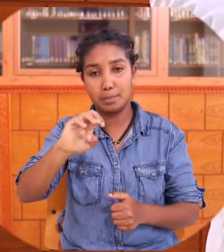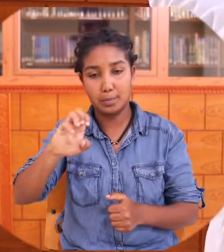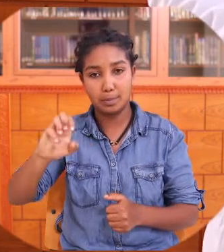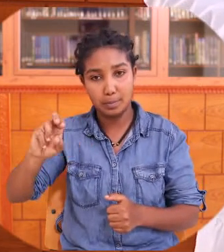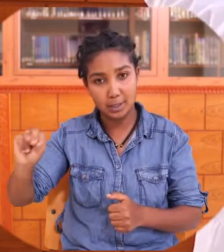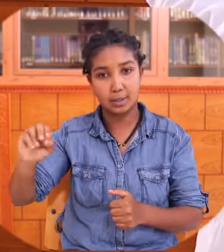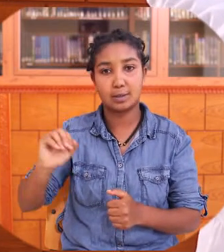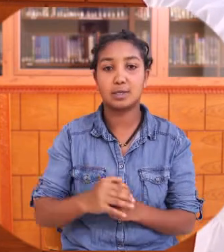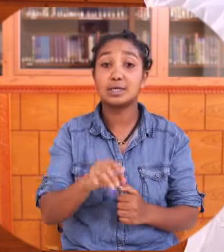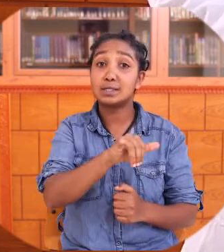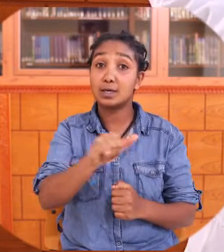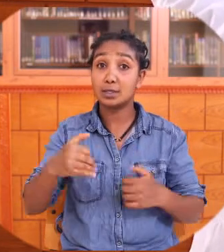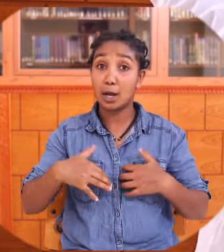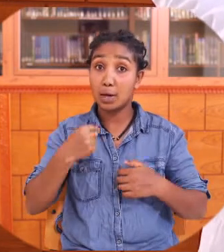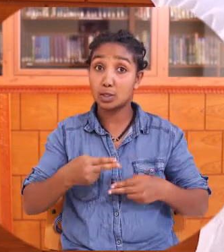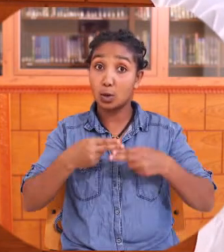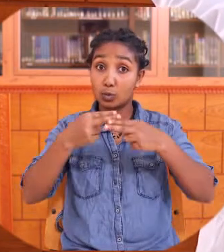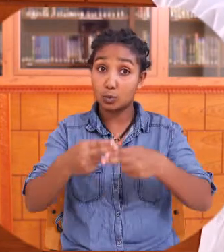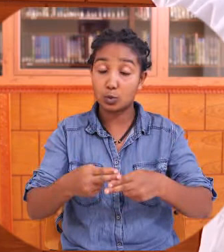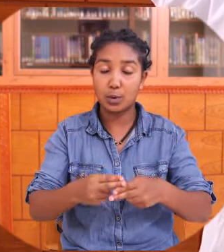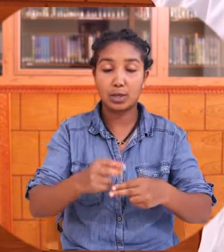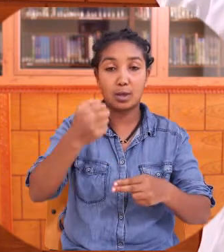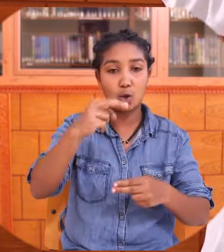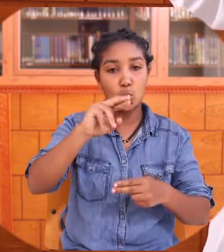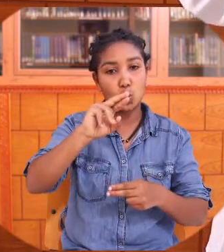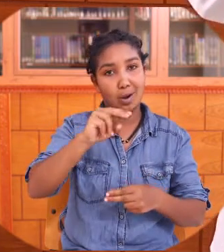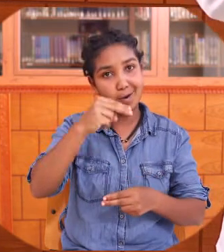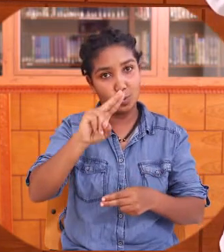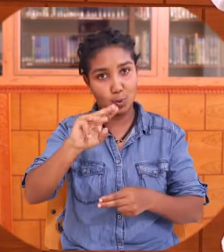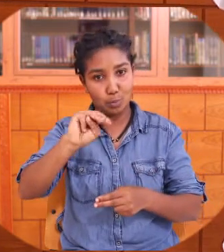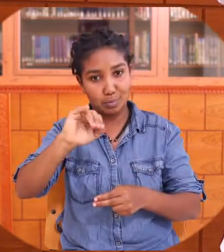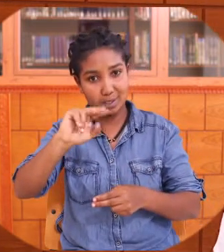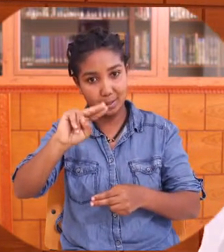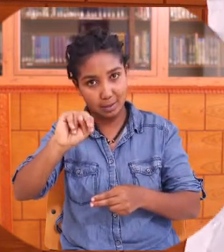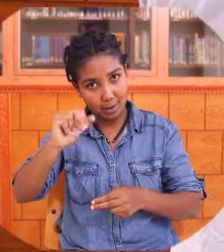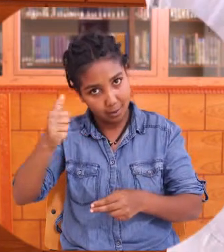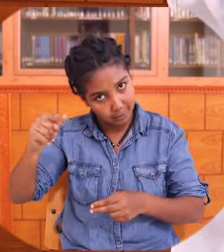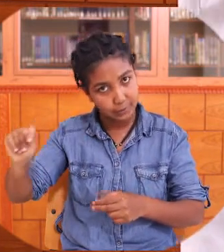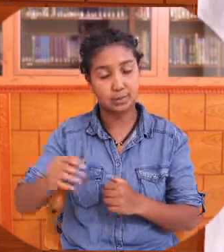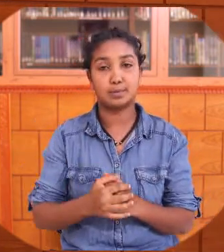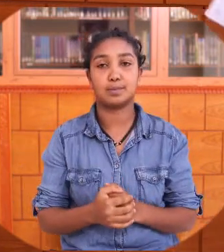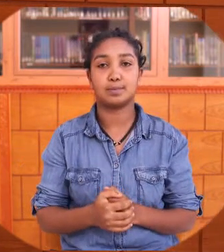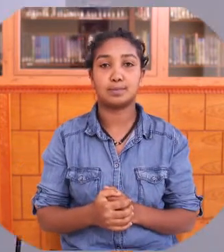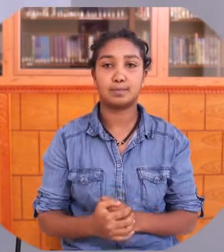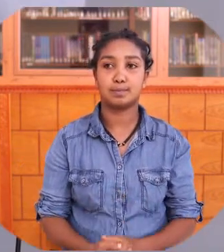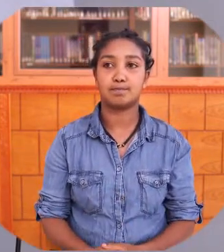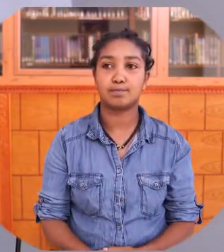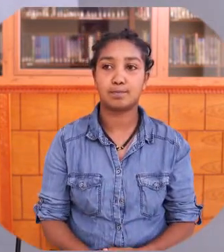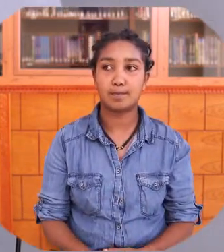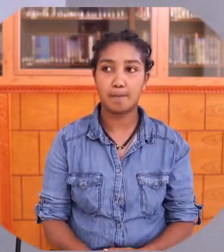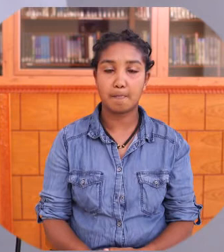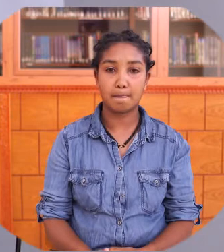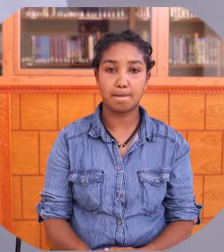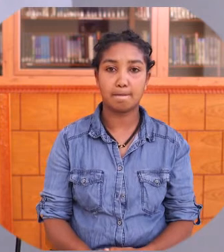again. Such animals are said to be ruminants. Such animals are said to be ruminants. So these